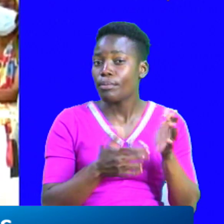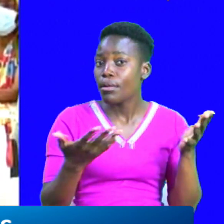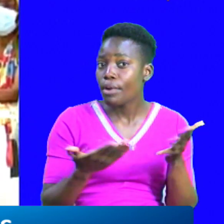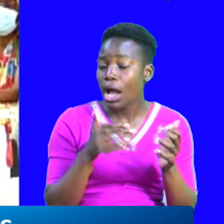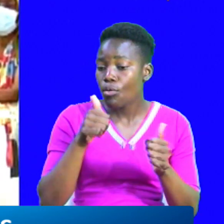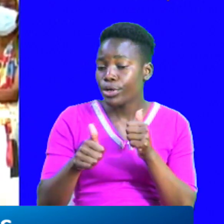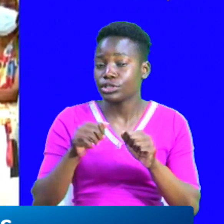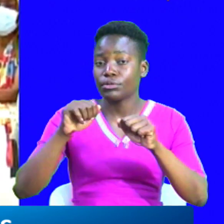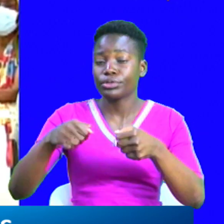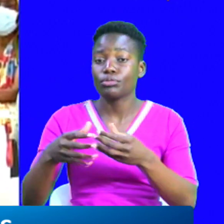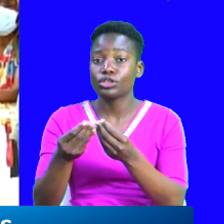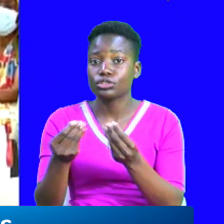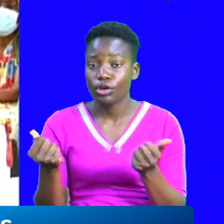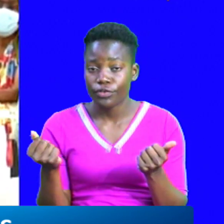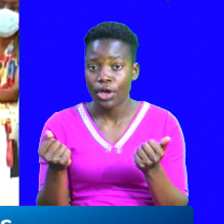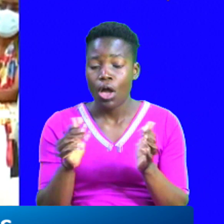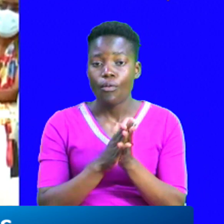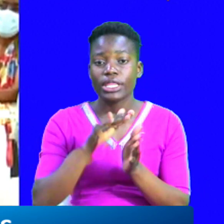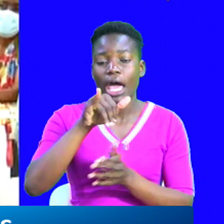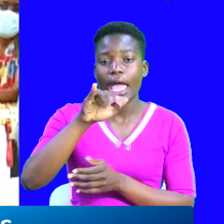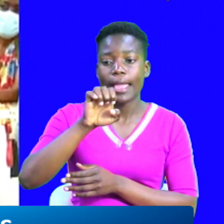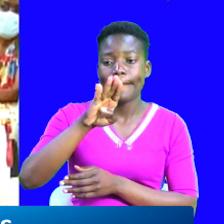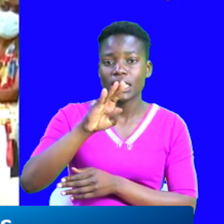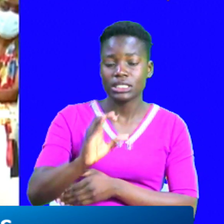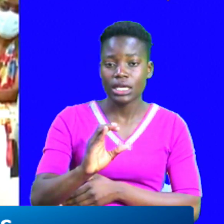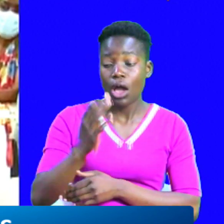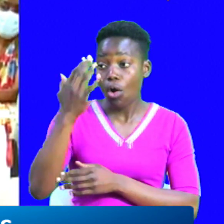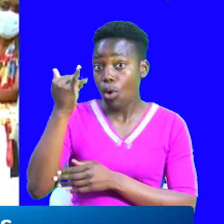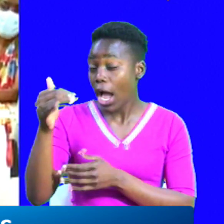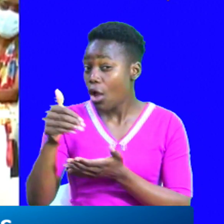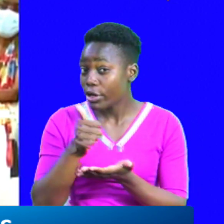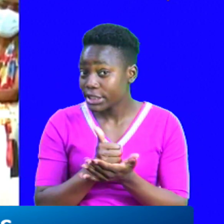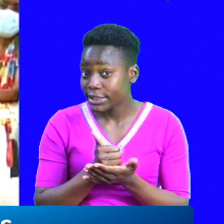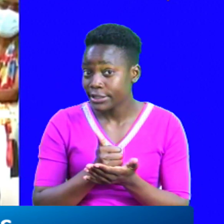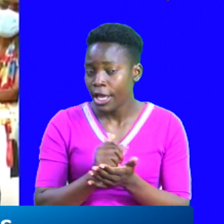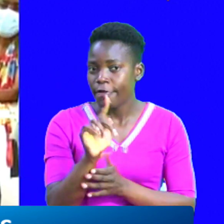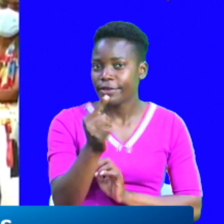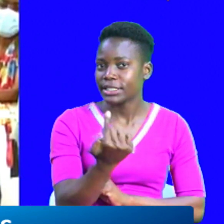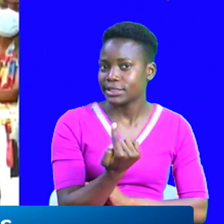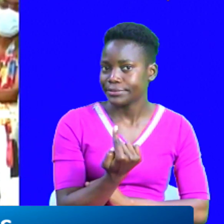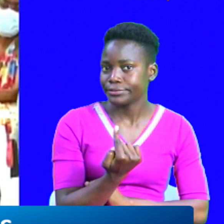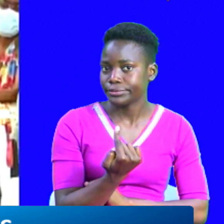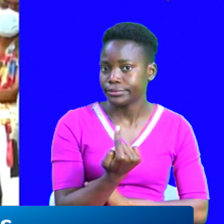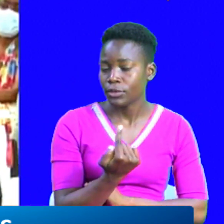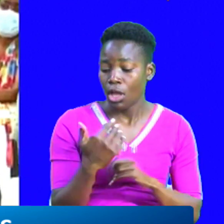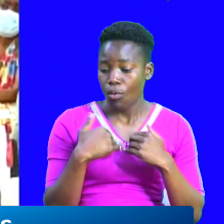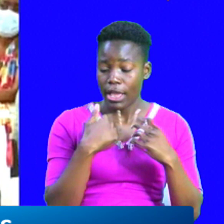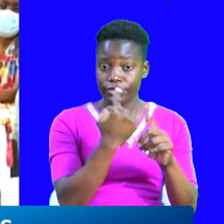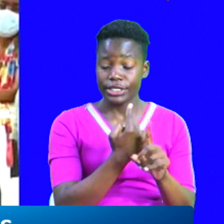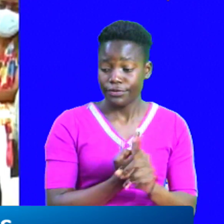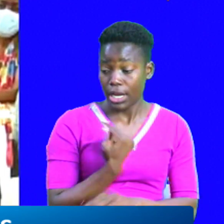we are fixing with IEBC? So why audit? First of all, there are different